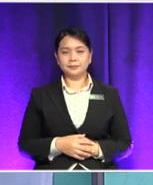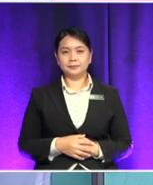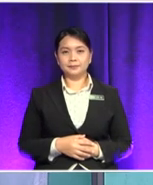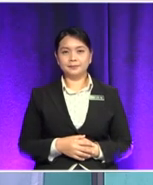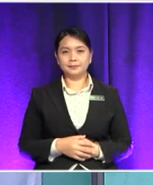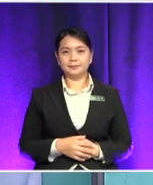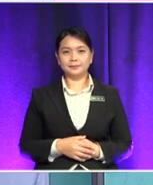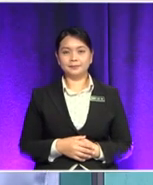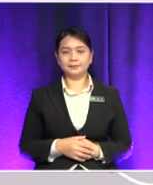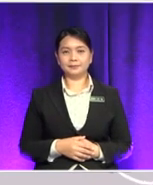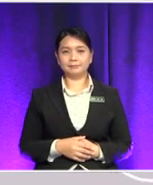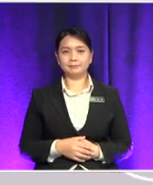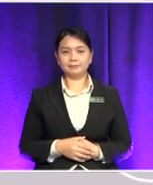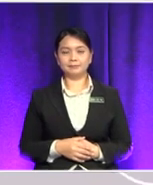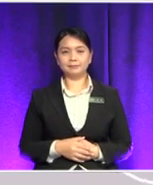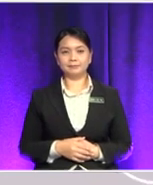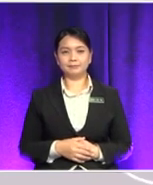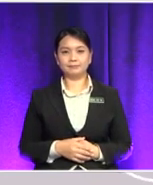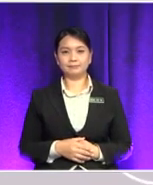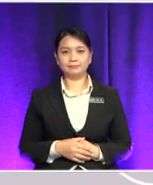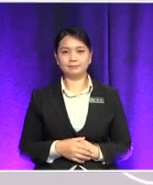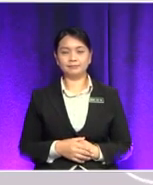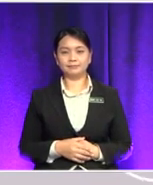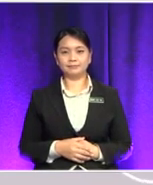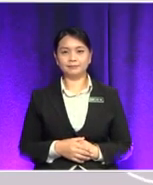And Ain, okay, let's hear Ain's letter.